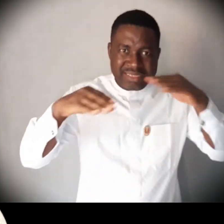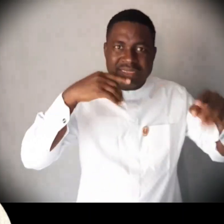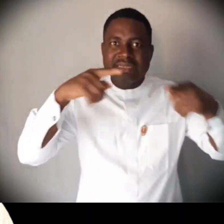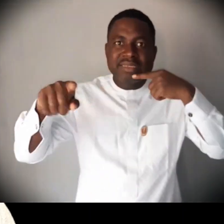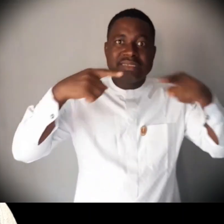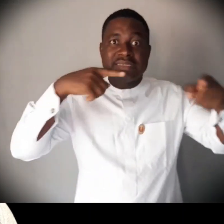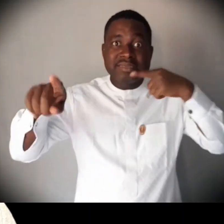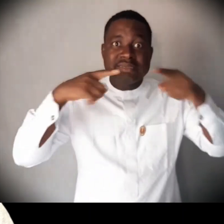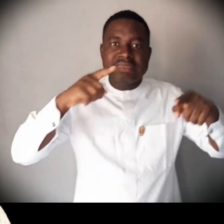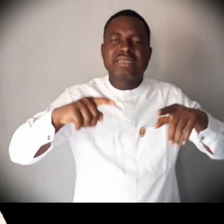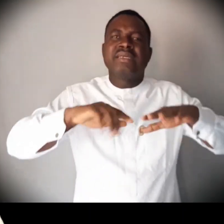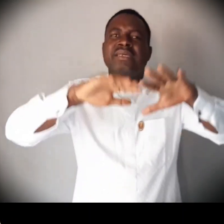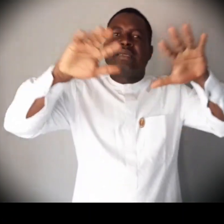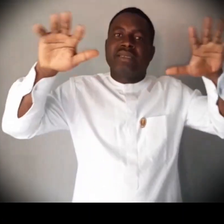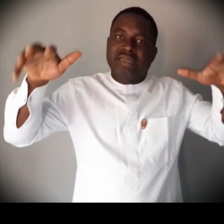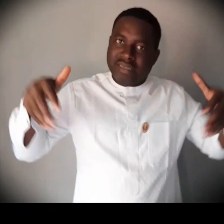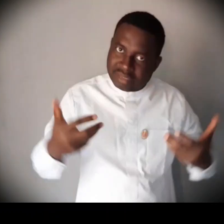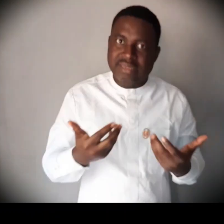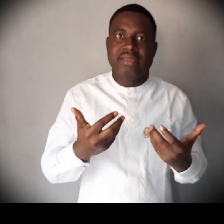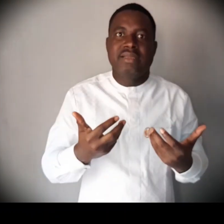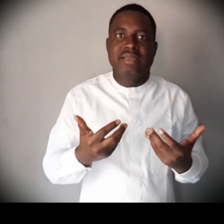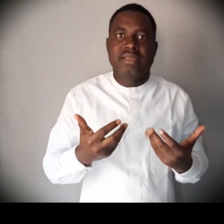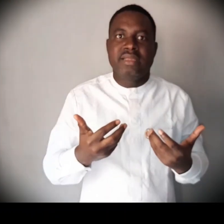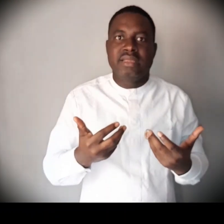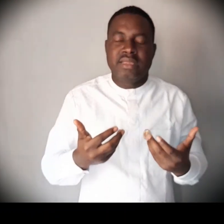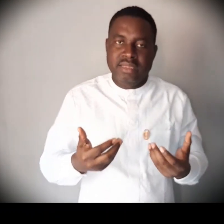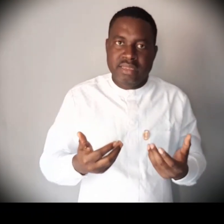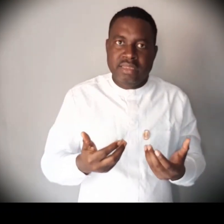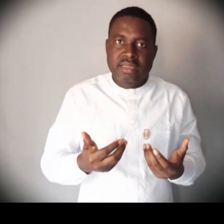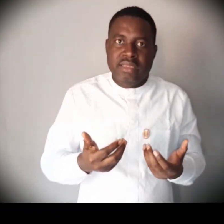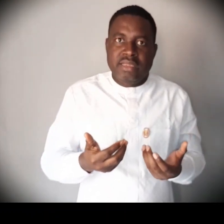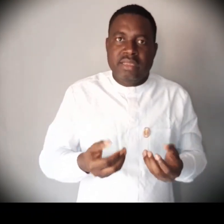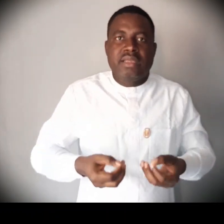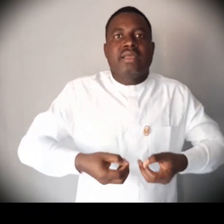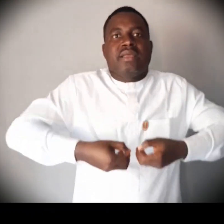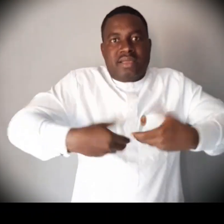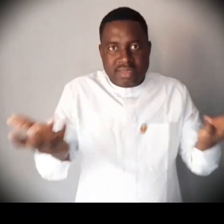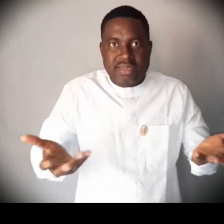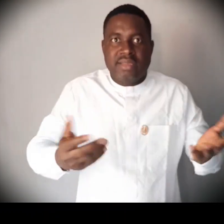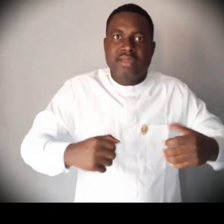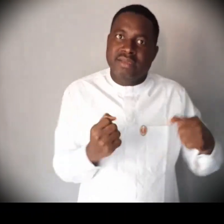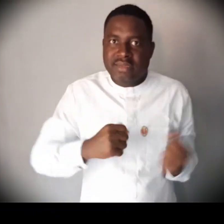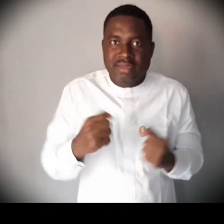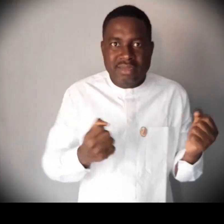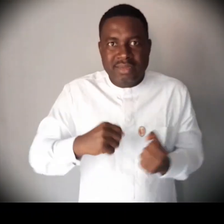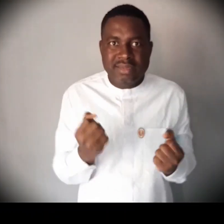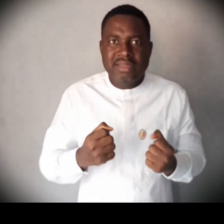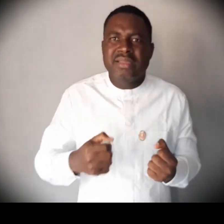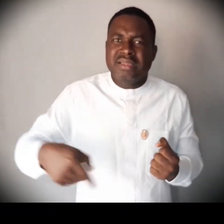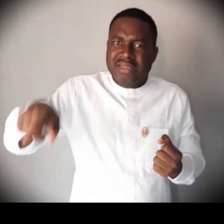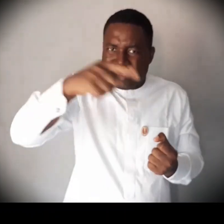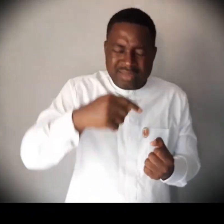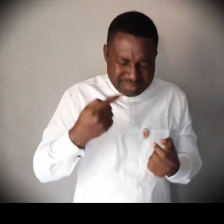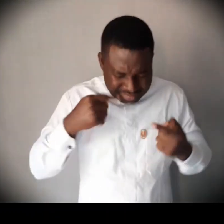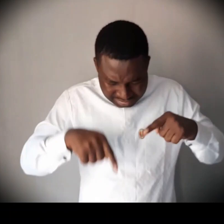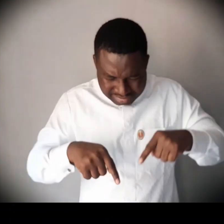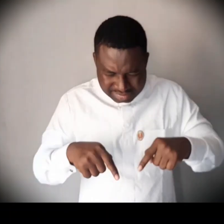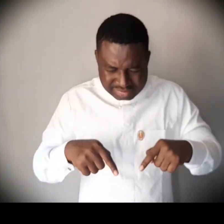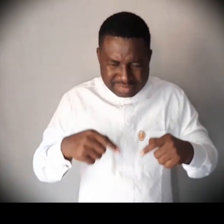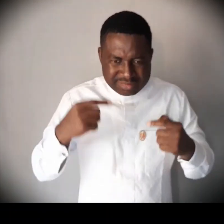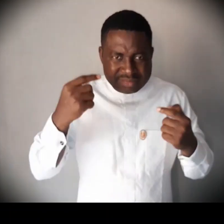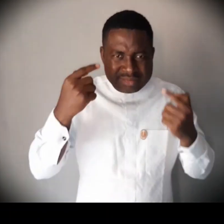the importance of linguistic diversity and multilingualism as part of the